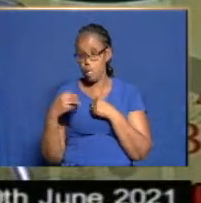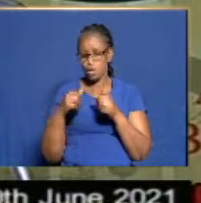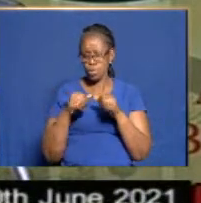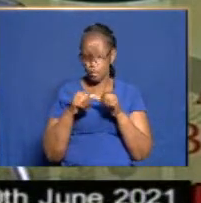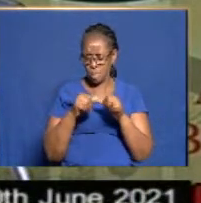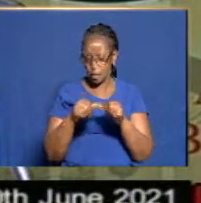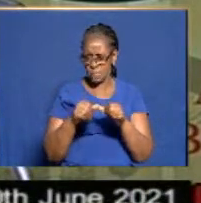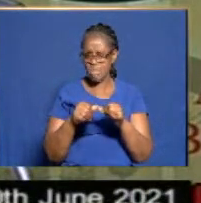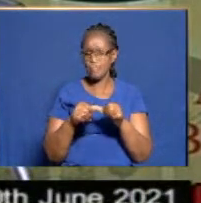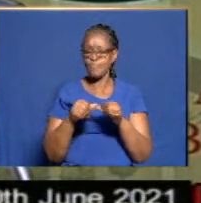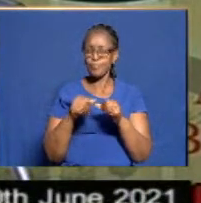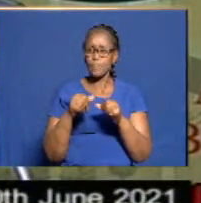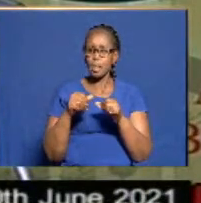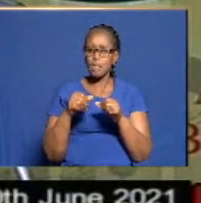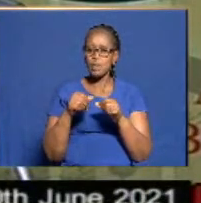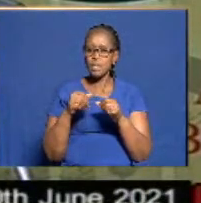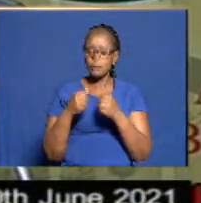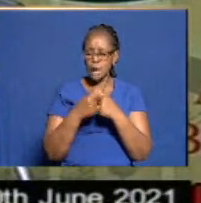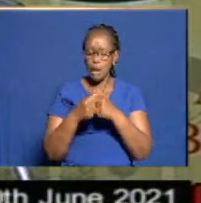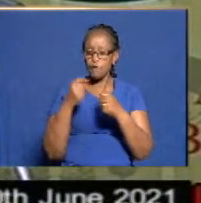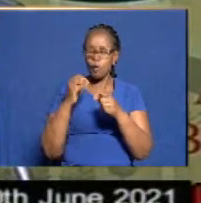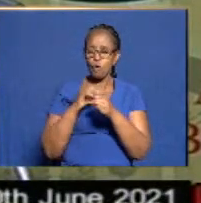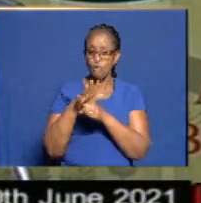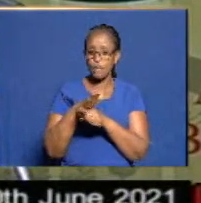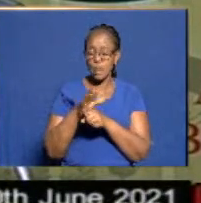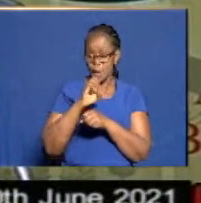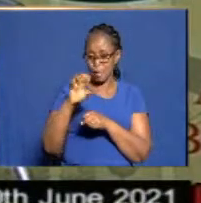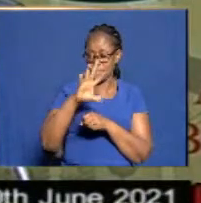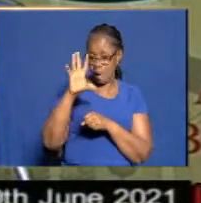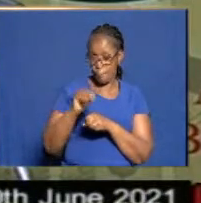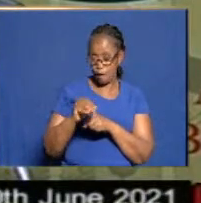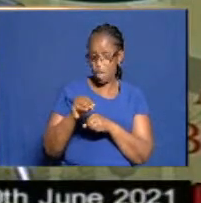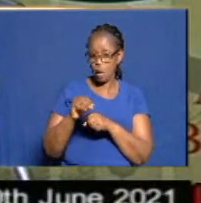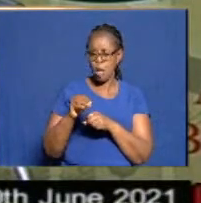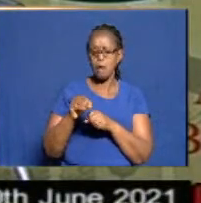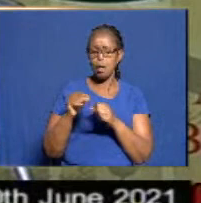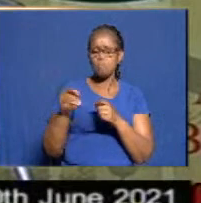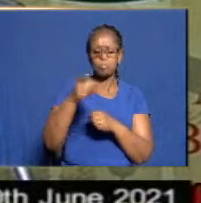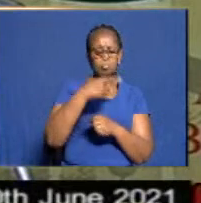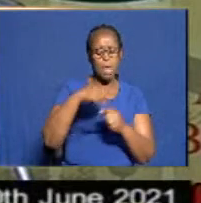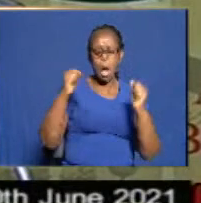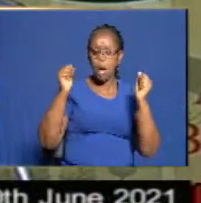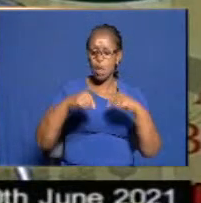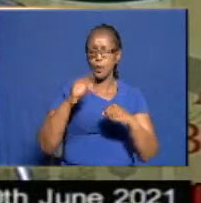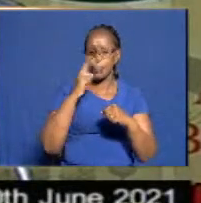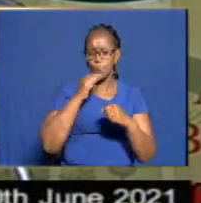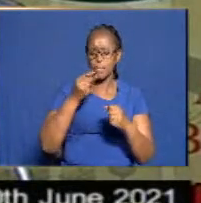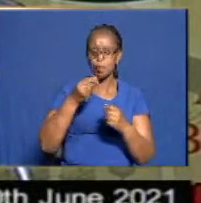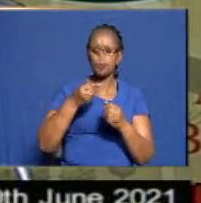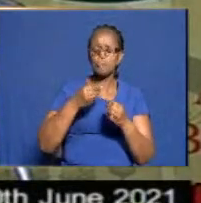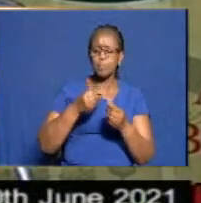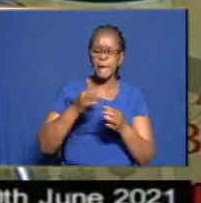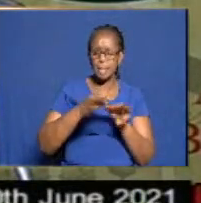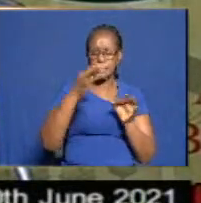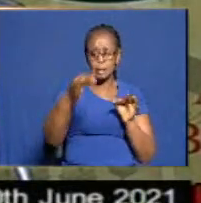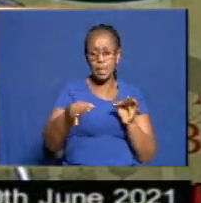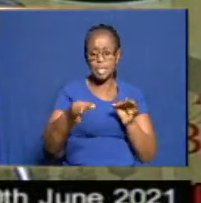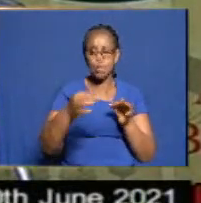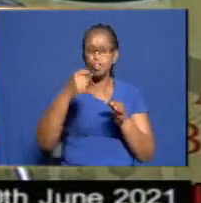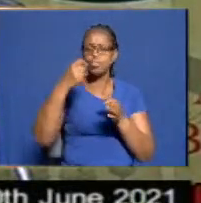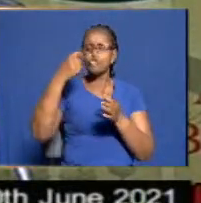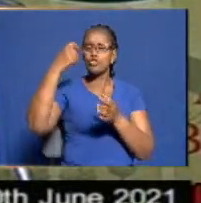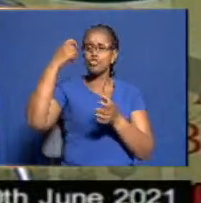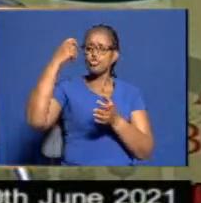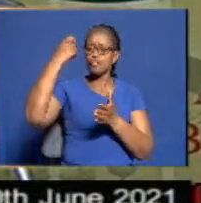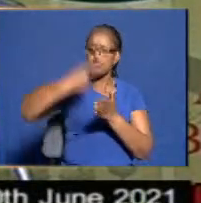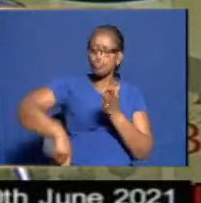against the COVID-19 pandemic, East African partner states have agreed to extend the duty-free importation window for raw materials and input